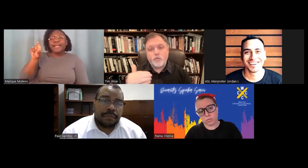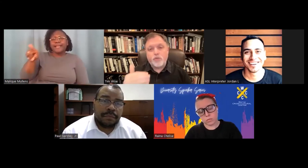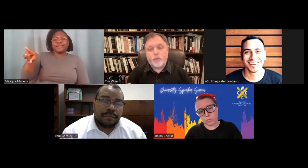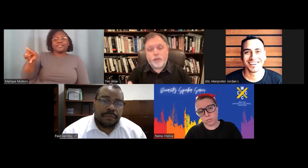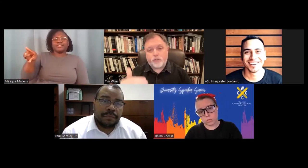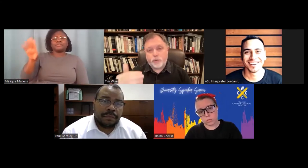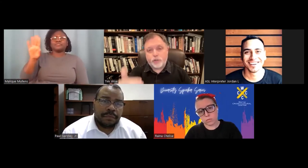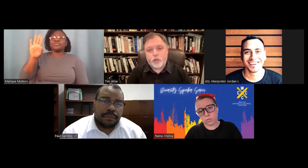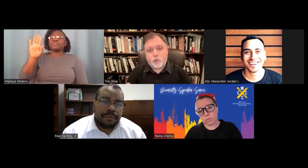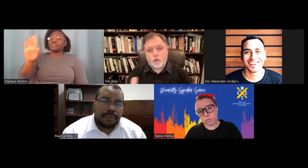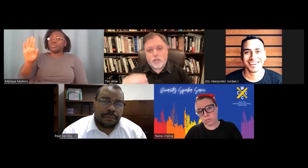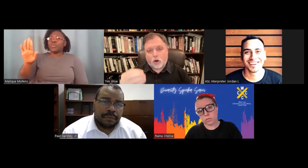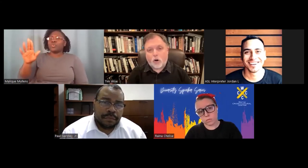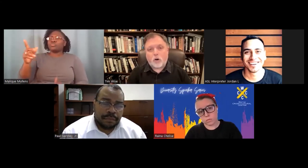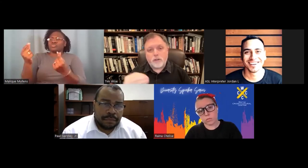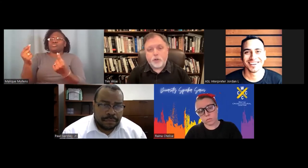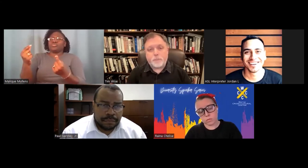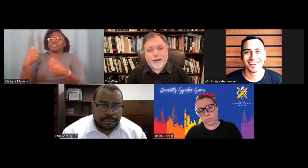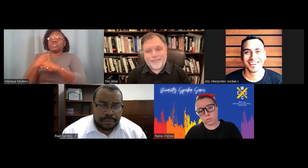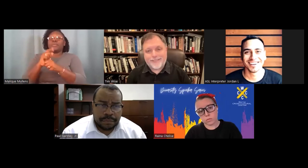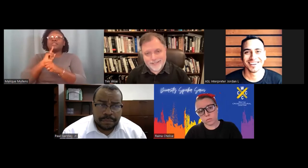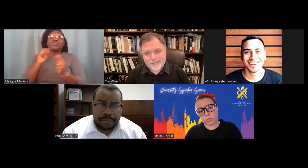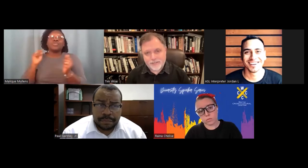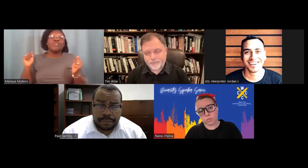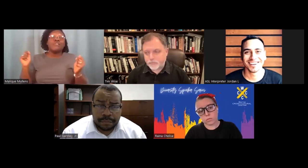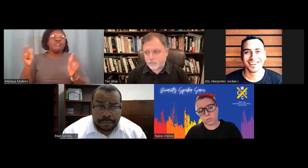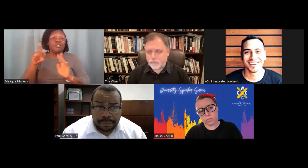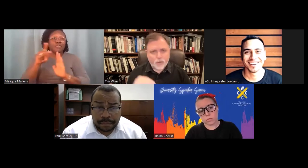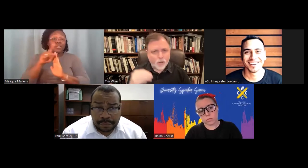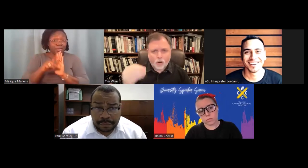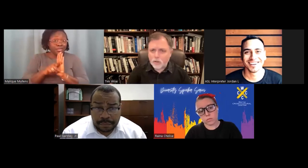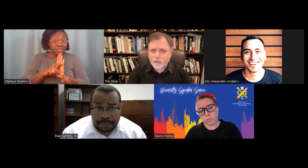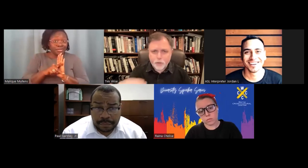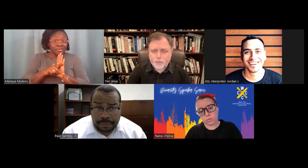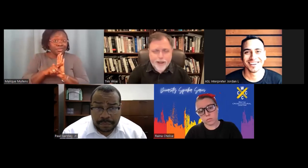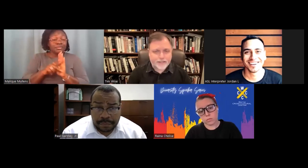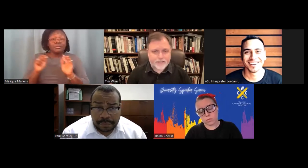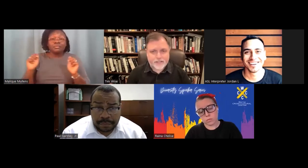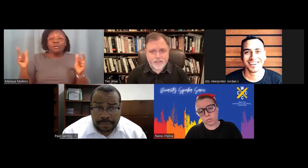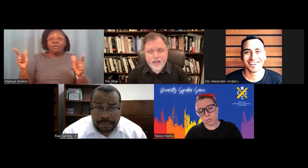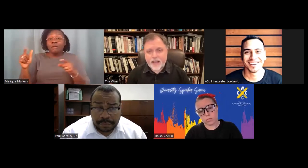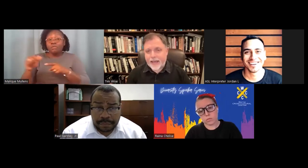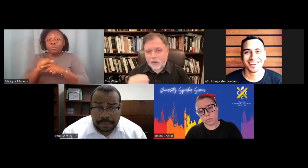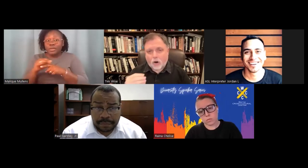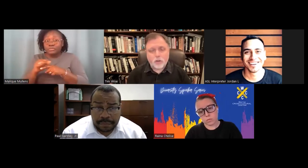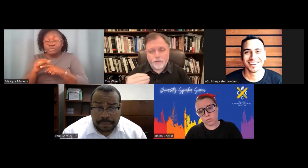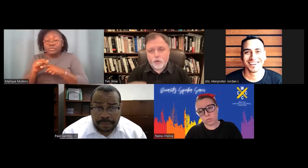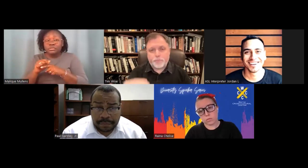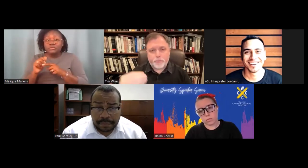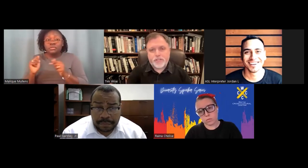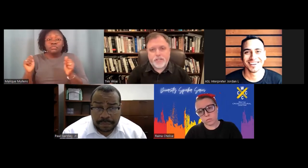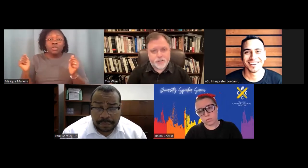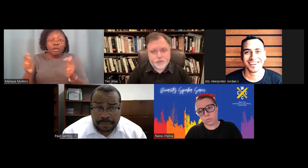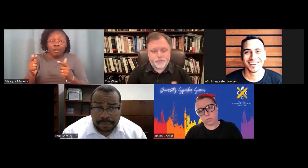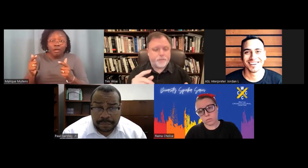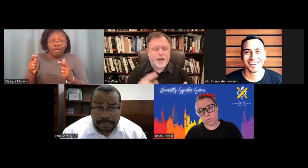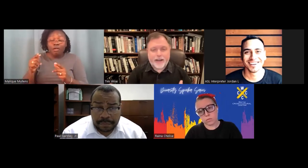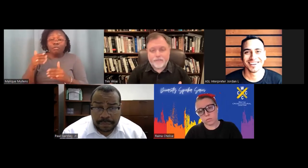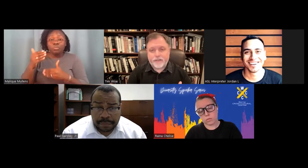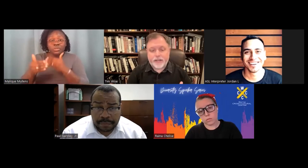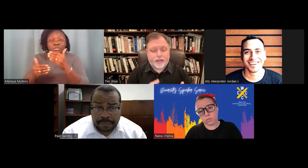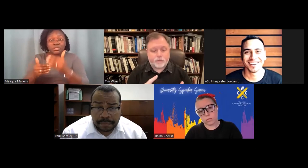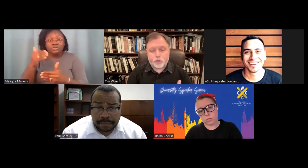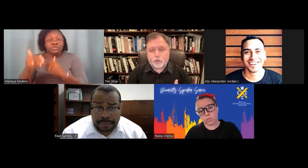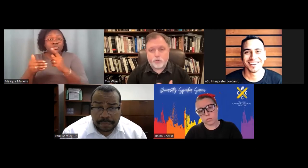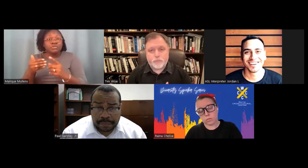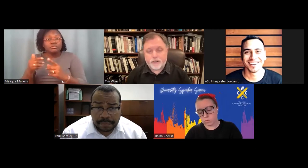what are you doing to ensure that all of your policies, all of your practices, and all of your procedures, from